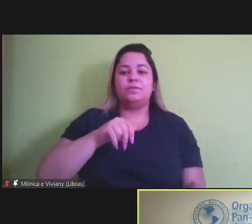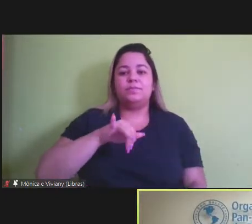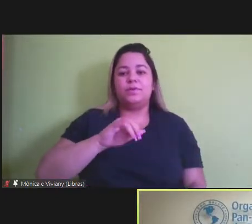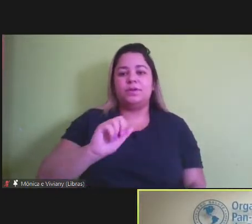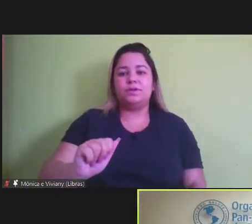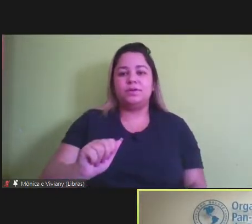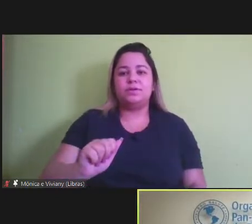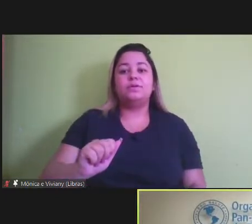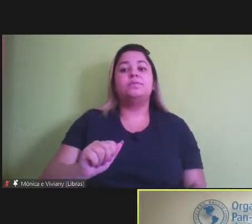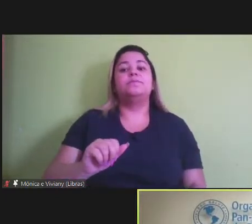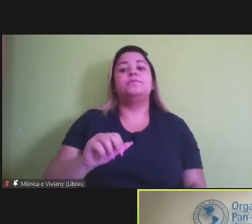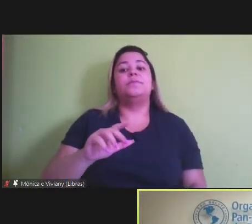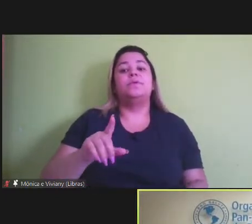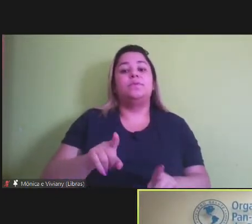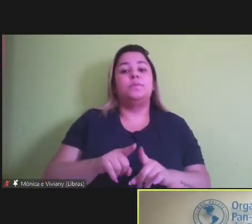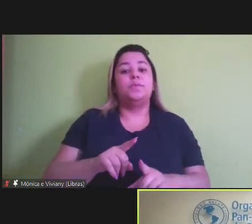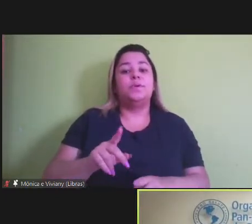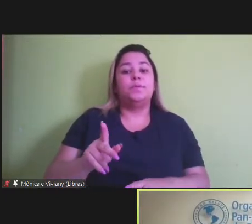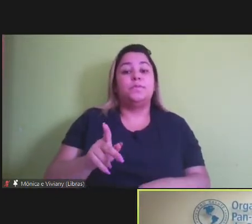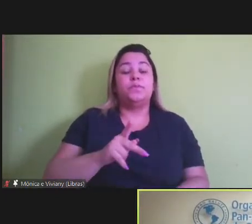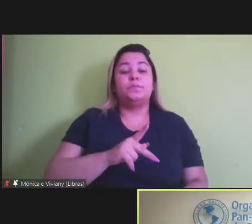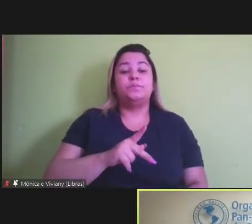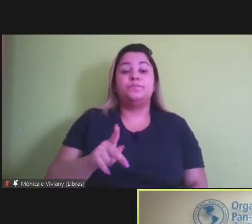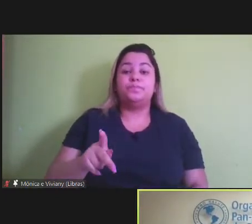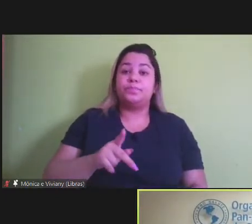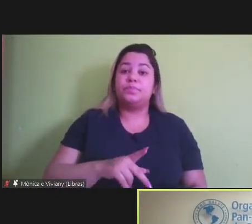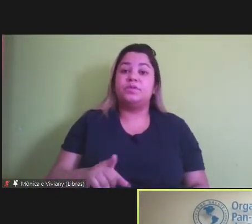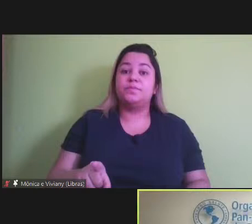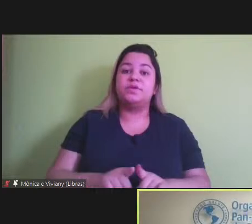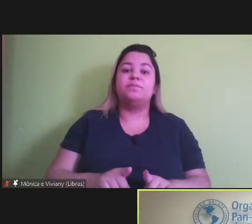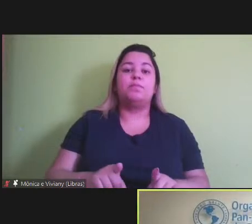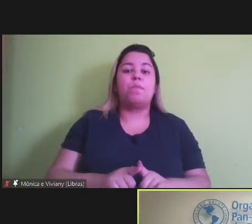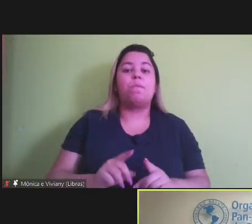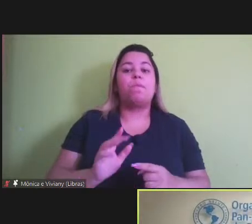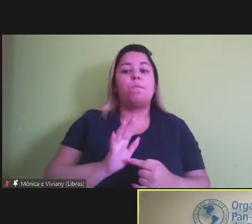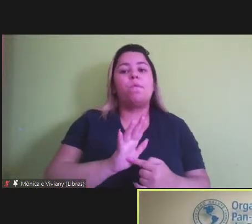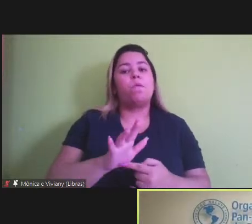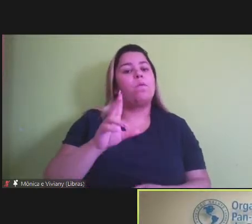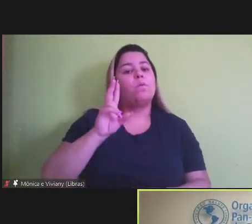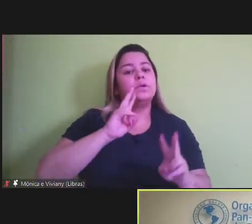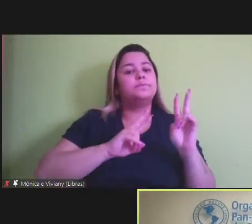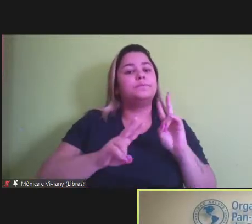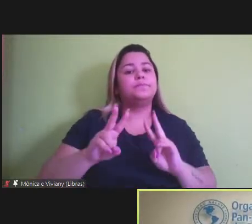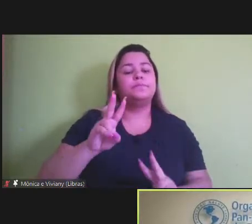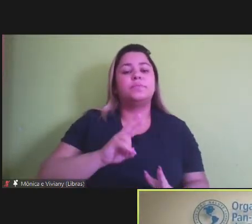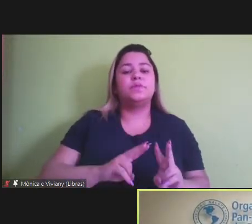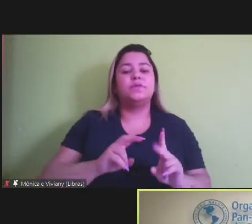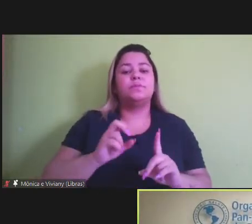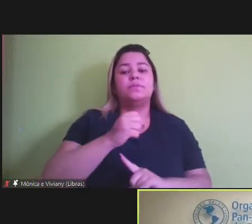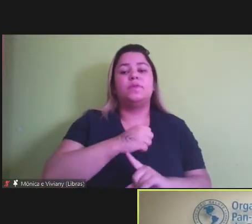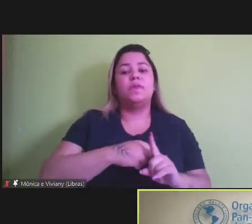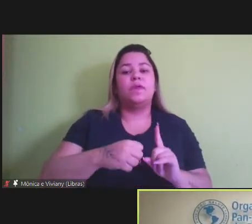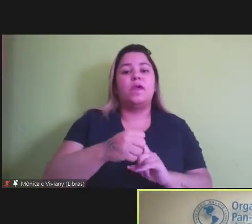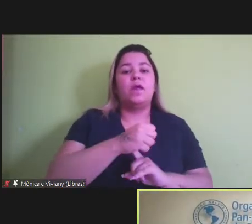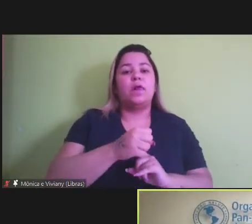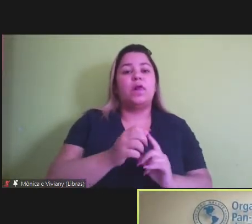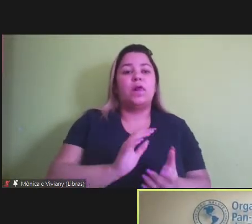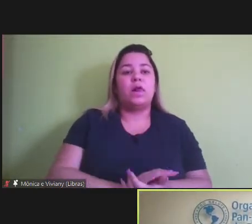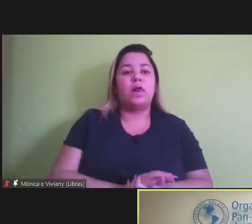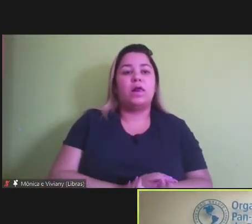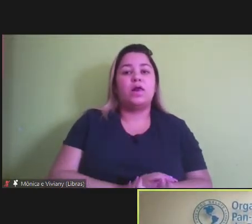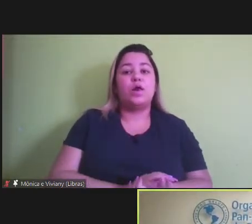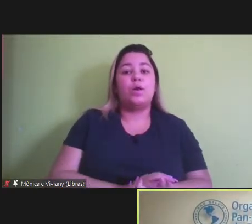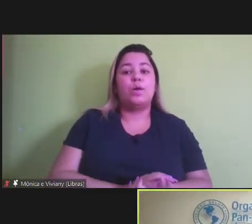Thank you, Professor Maria Cláudia. Professor will brought this look for human right, about the